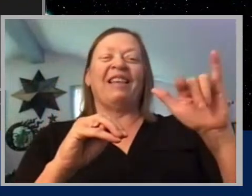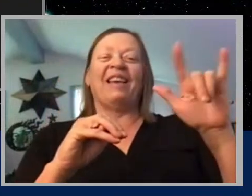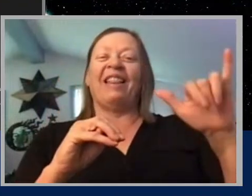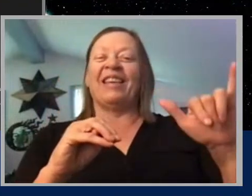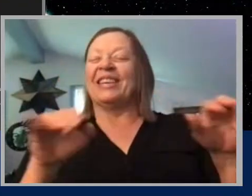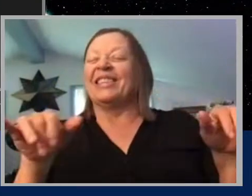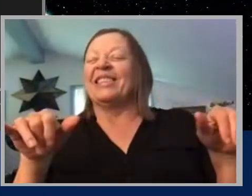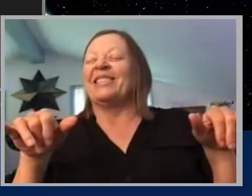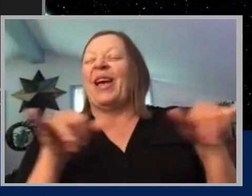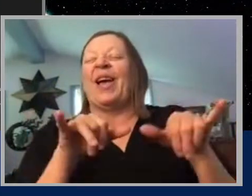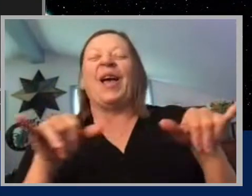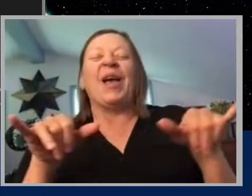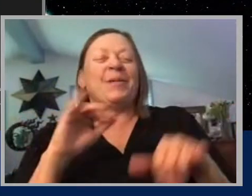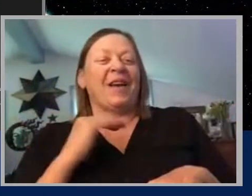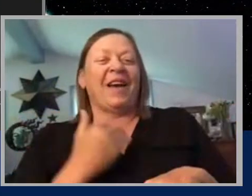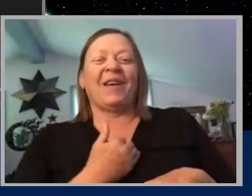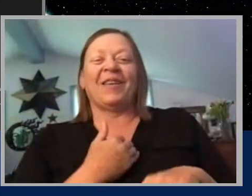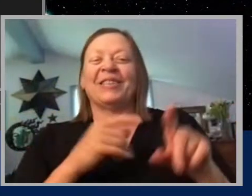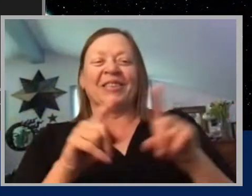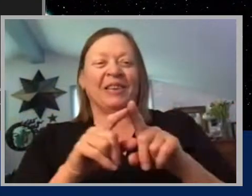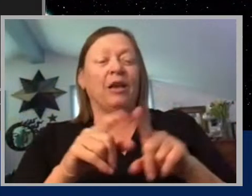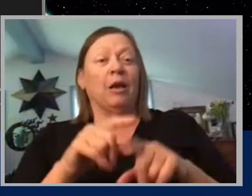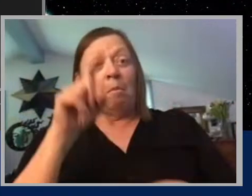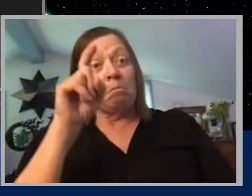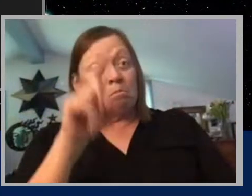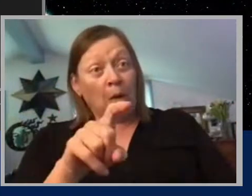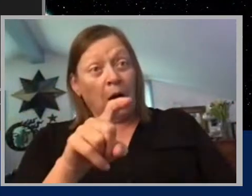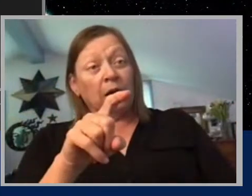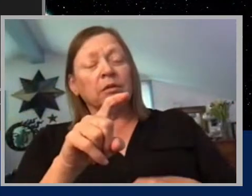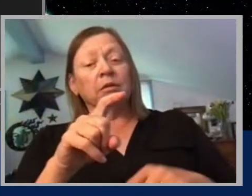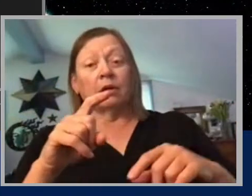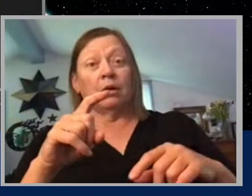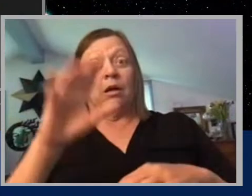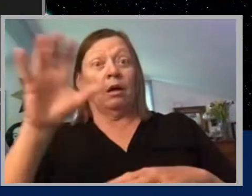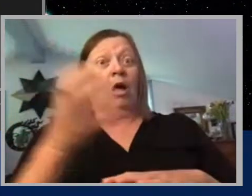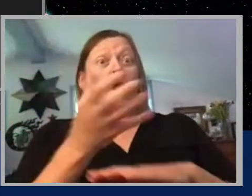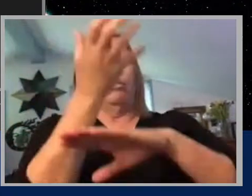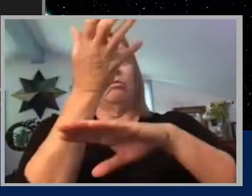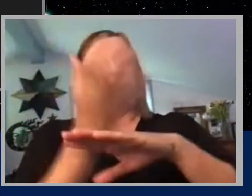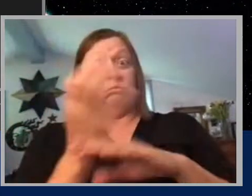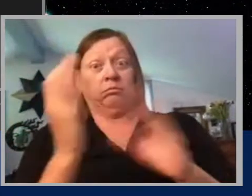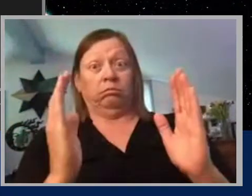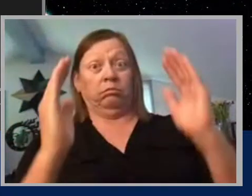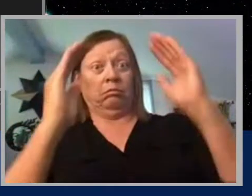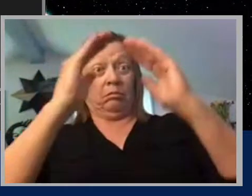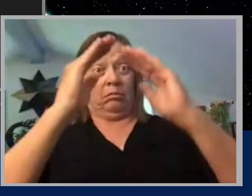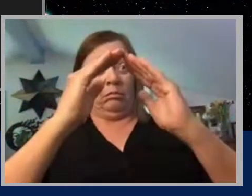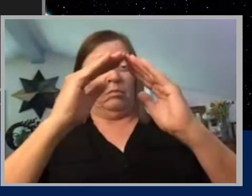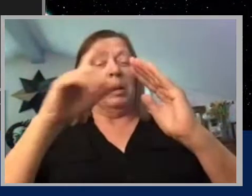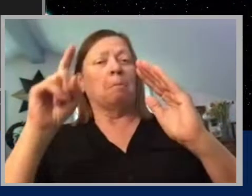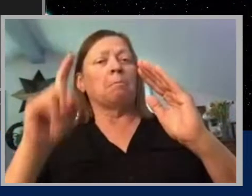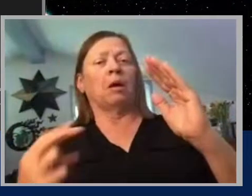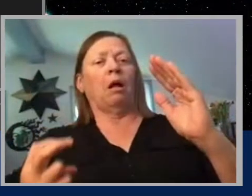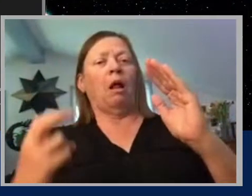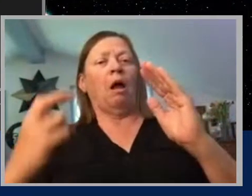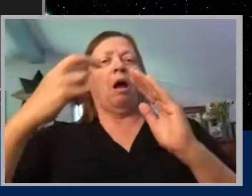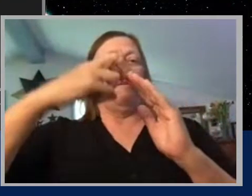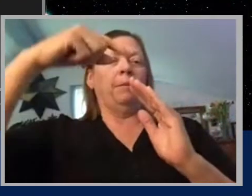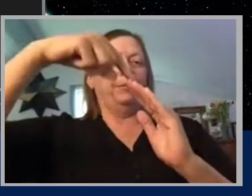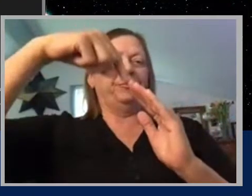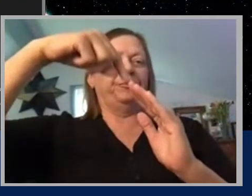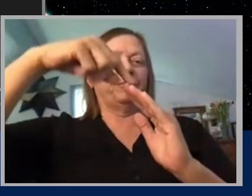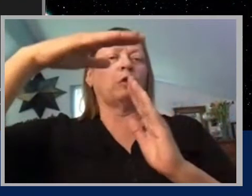Artemis. We actually have to get on top of the vehicle, and when we do our training